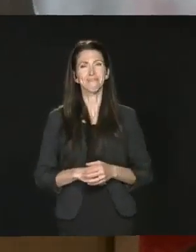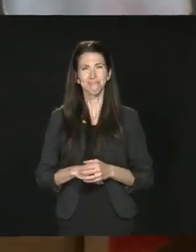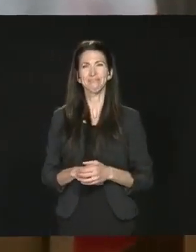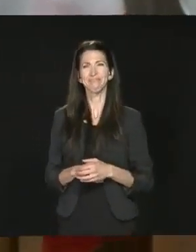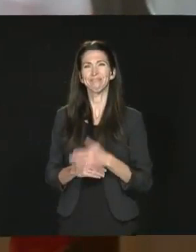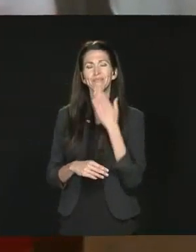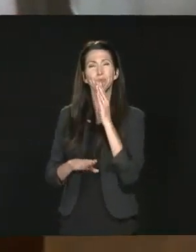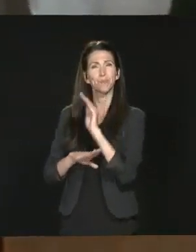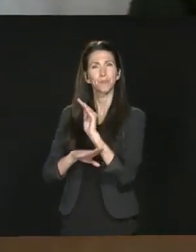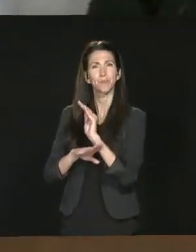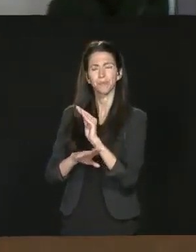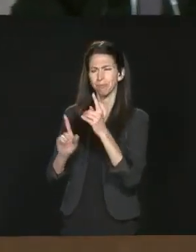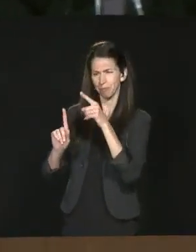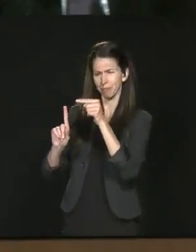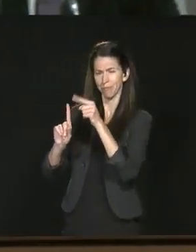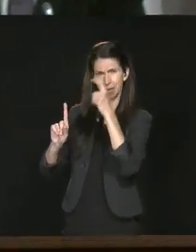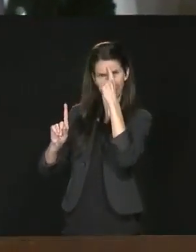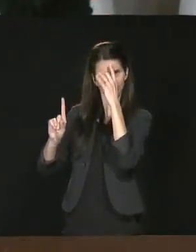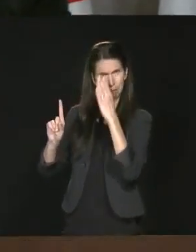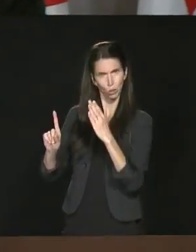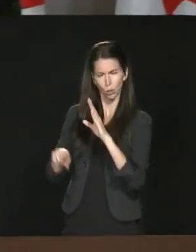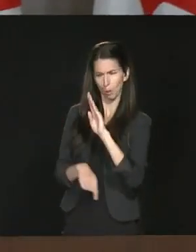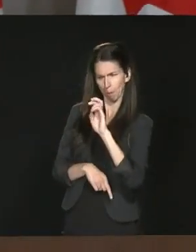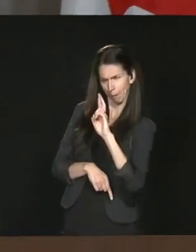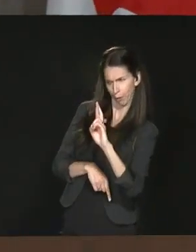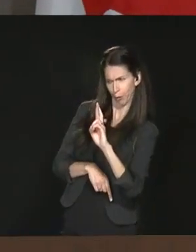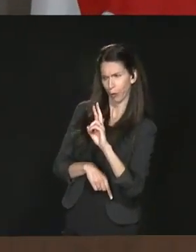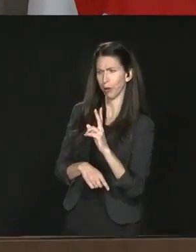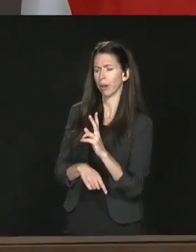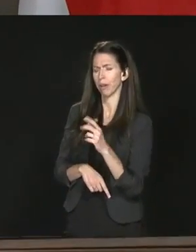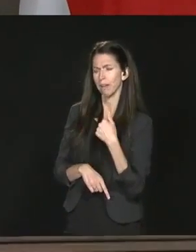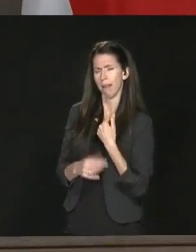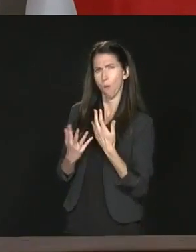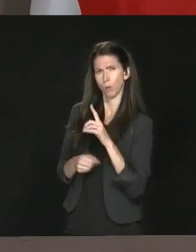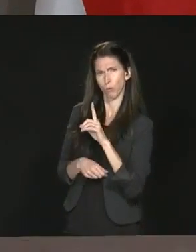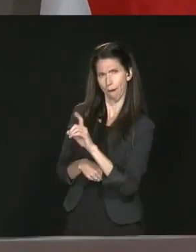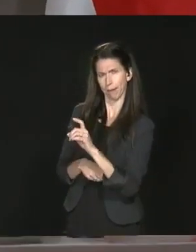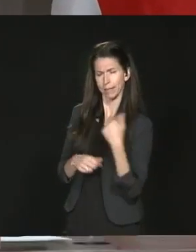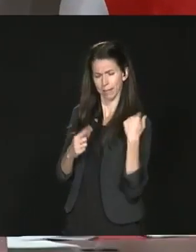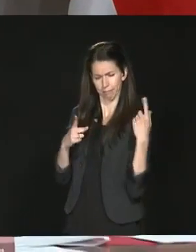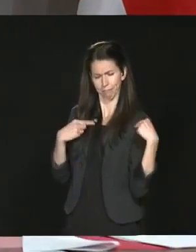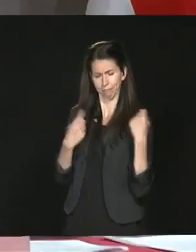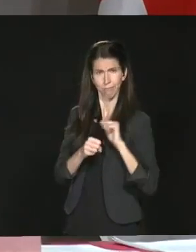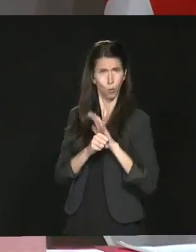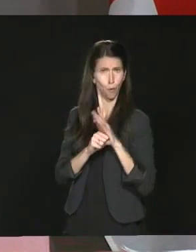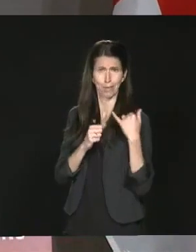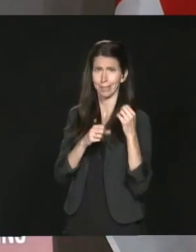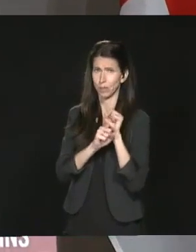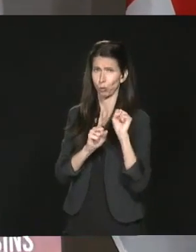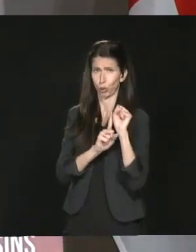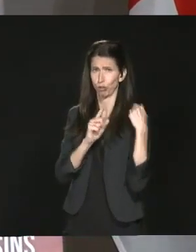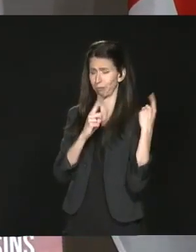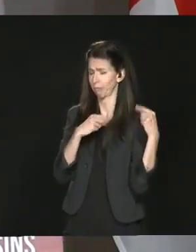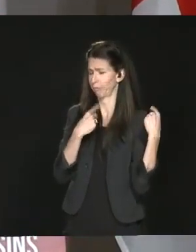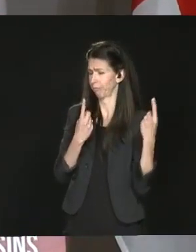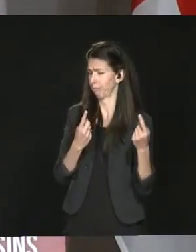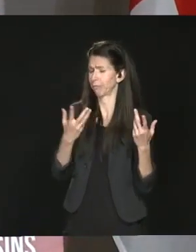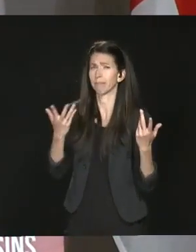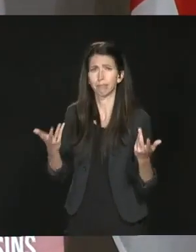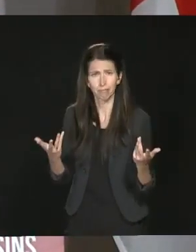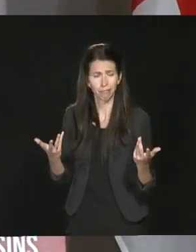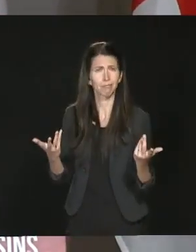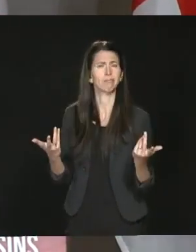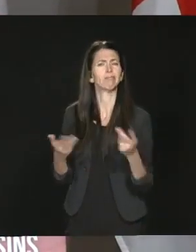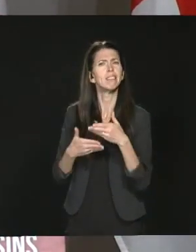know, since the start of the pandemic, and obviously long before that, there have been calls to start releasing nonviolent and low-risk